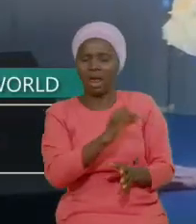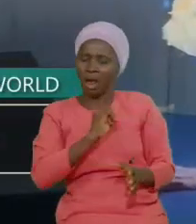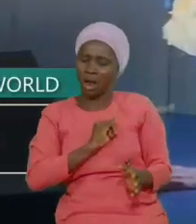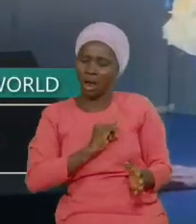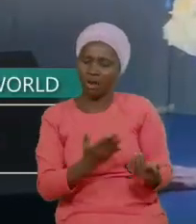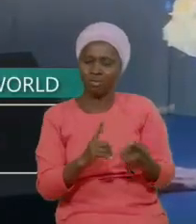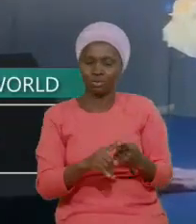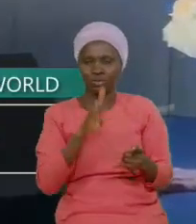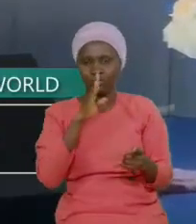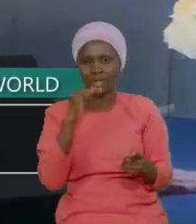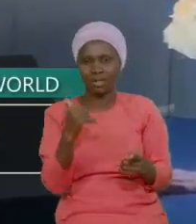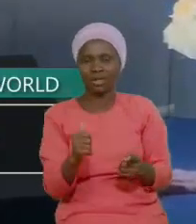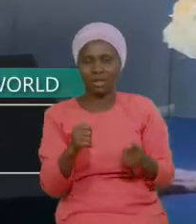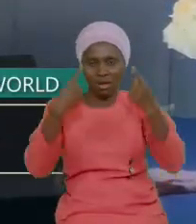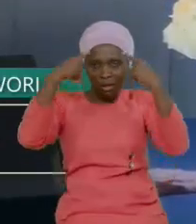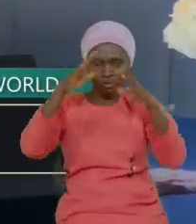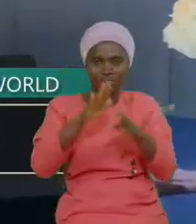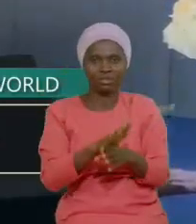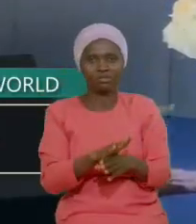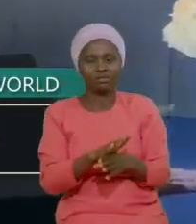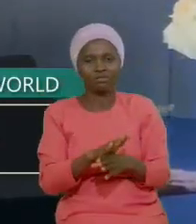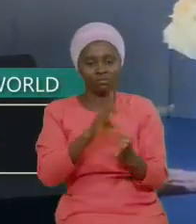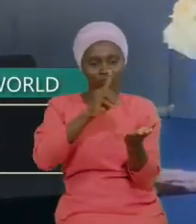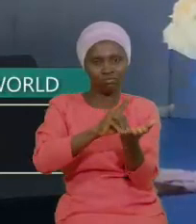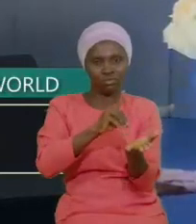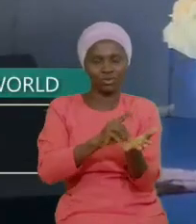I want to be a successful doctor.